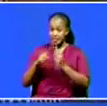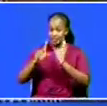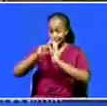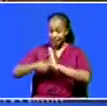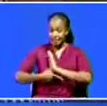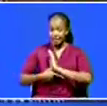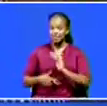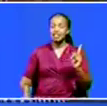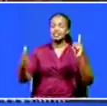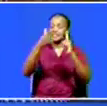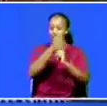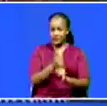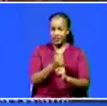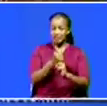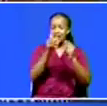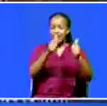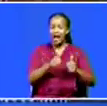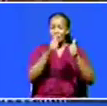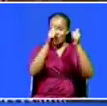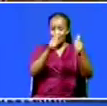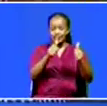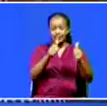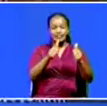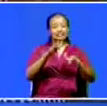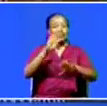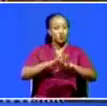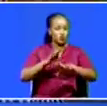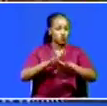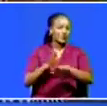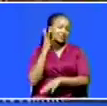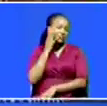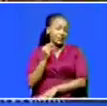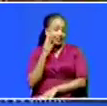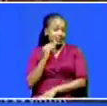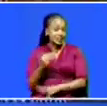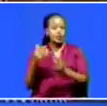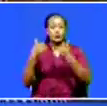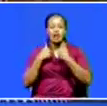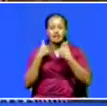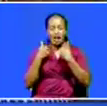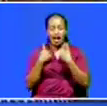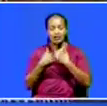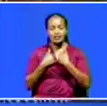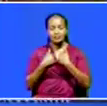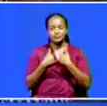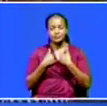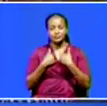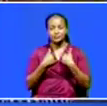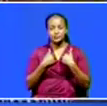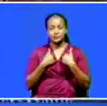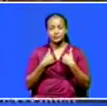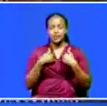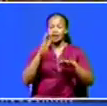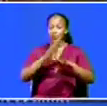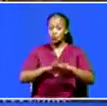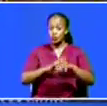is a very, very thrilling and rewarding experience. We've had a very, very good year